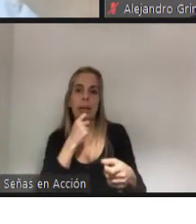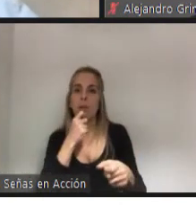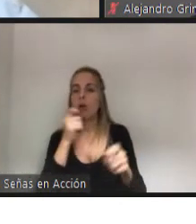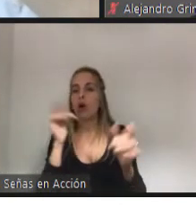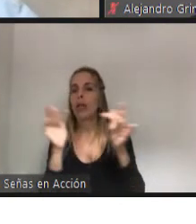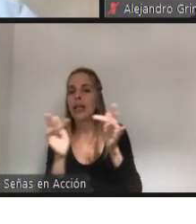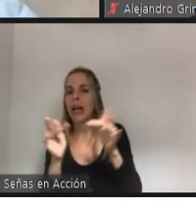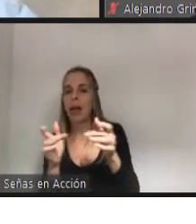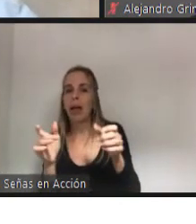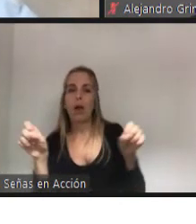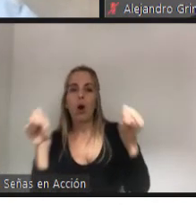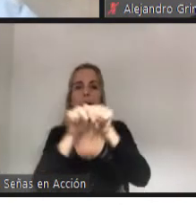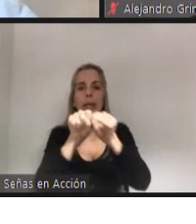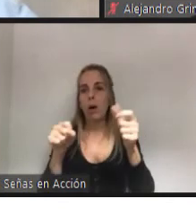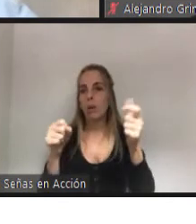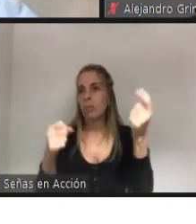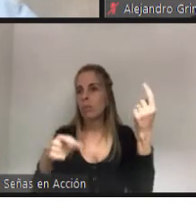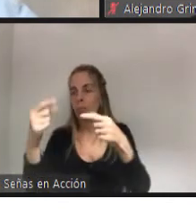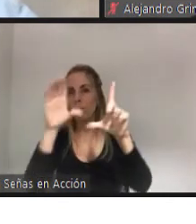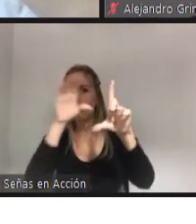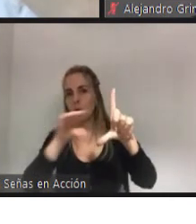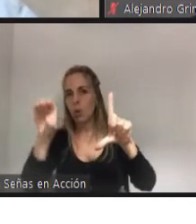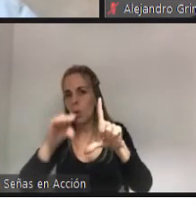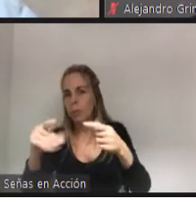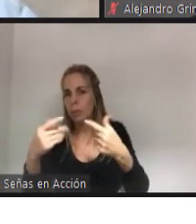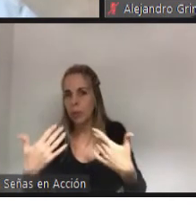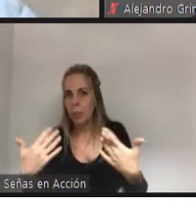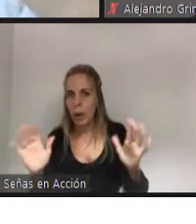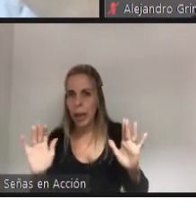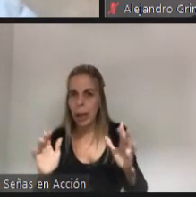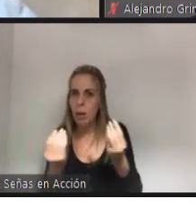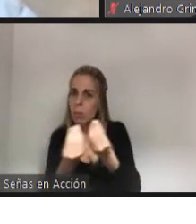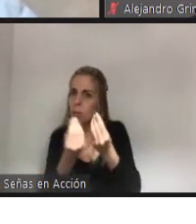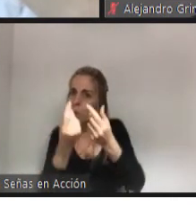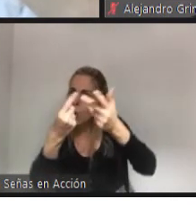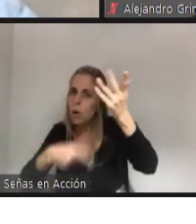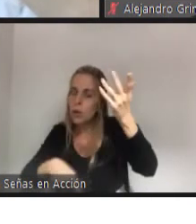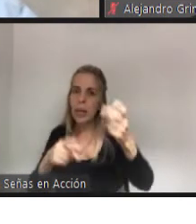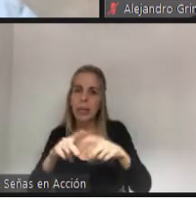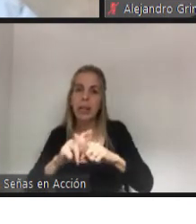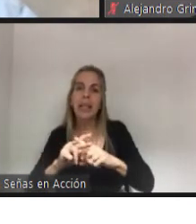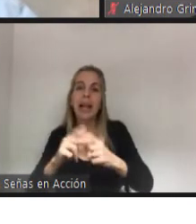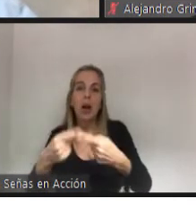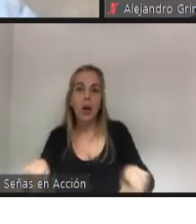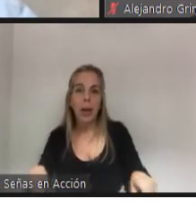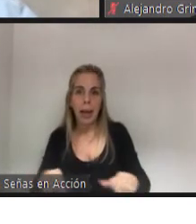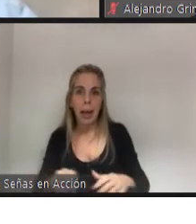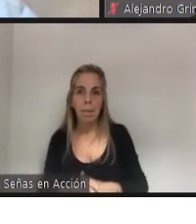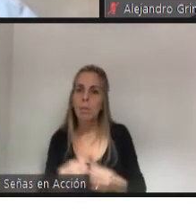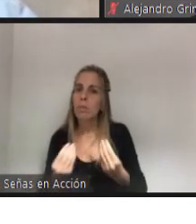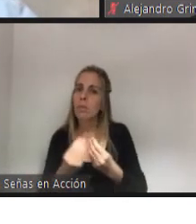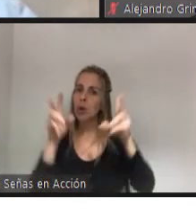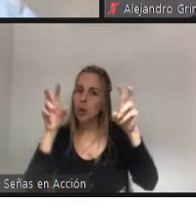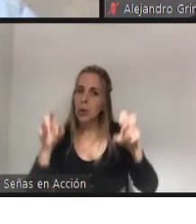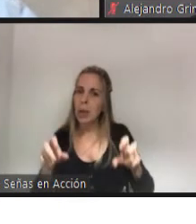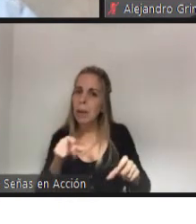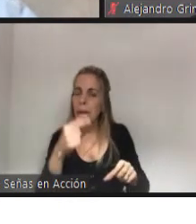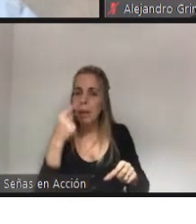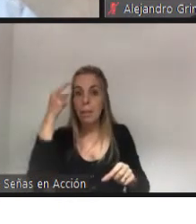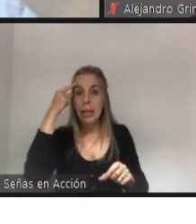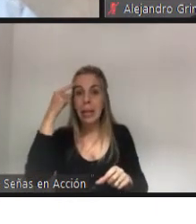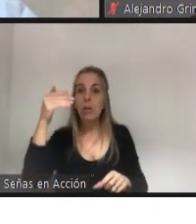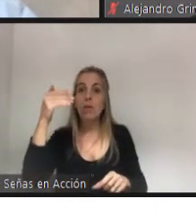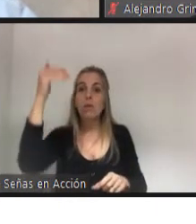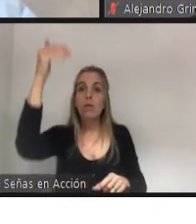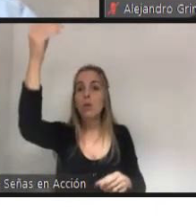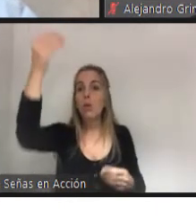discovered that this can be done remotely, in a remote manner. So this brings about lots of points of interest to